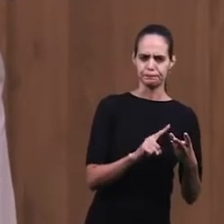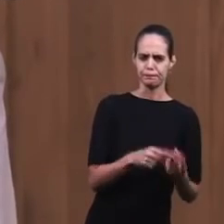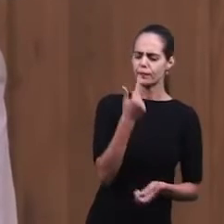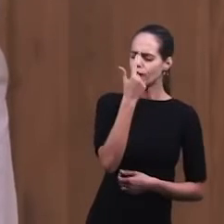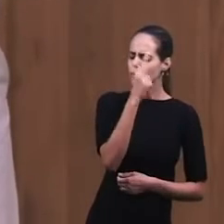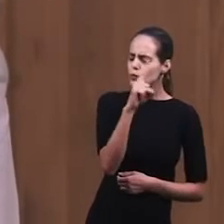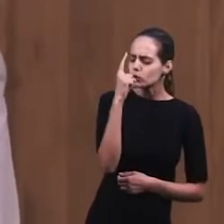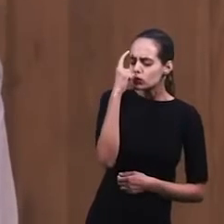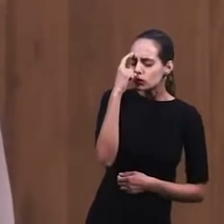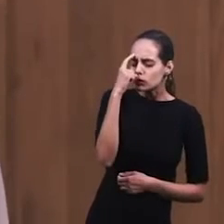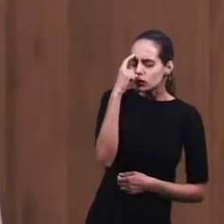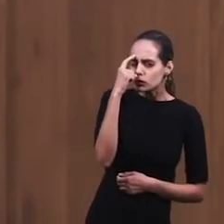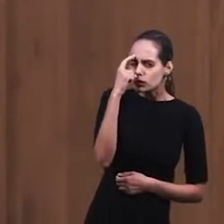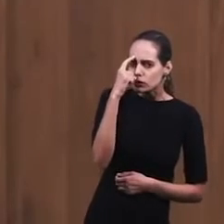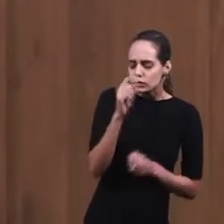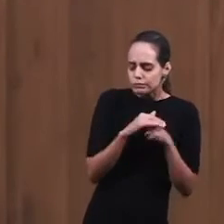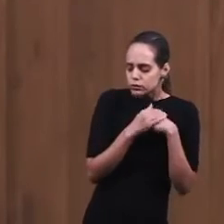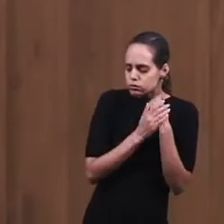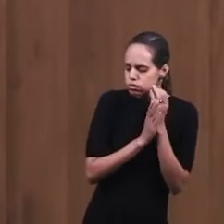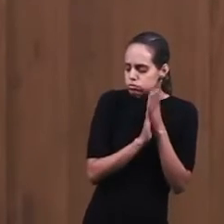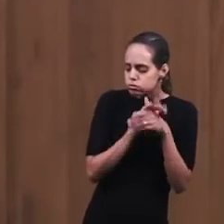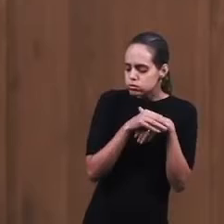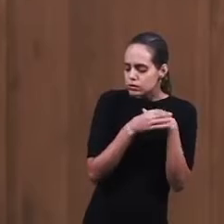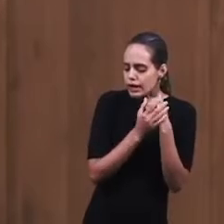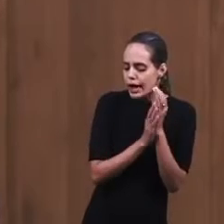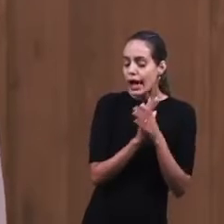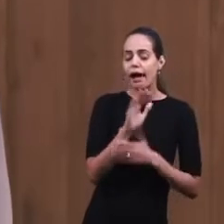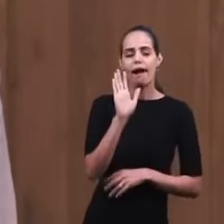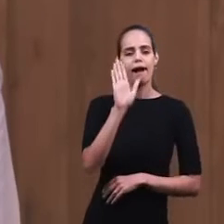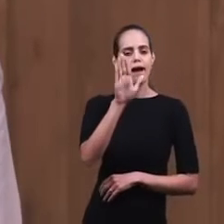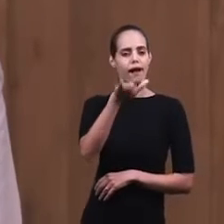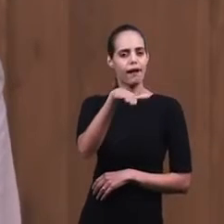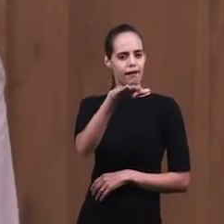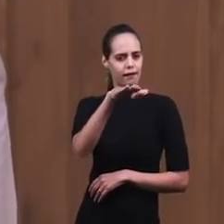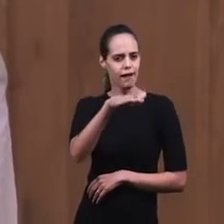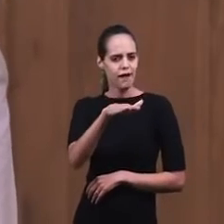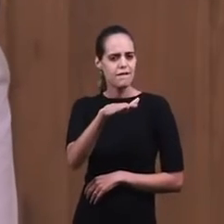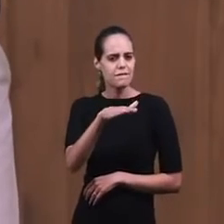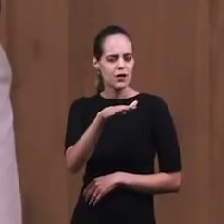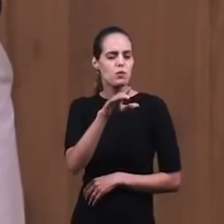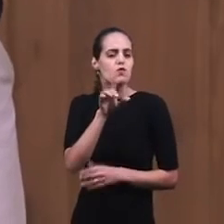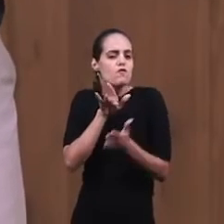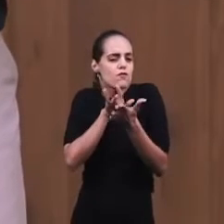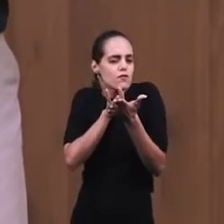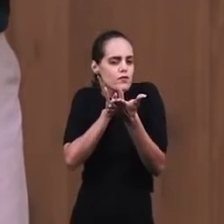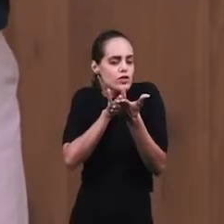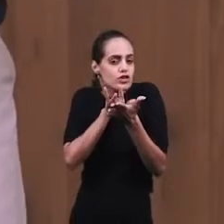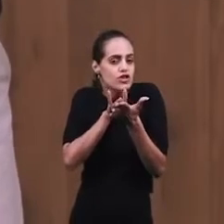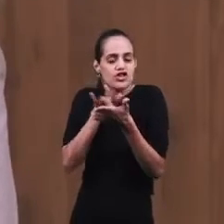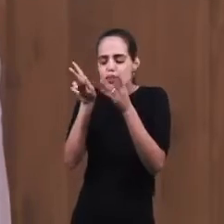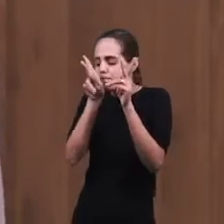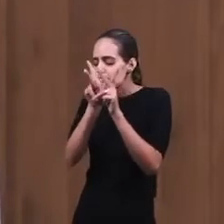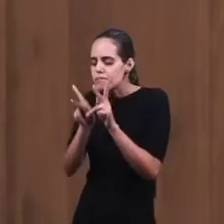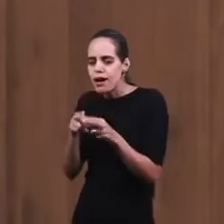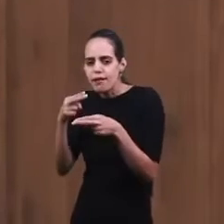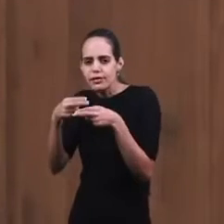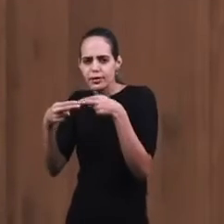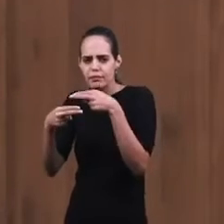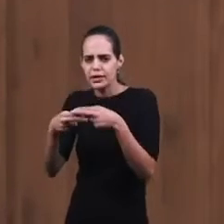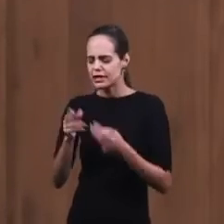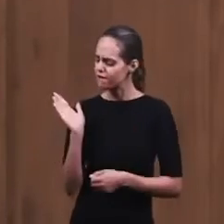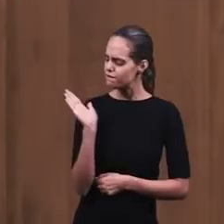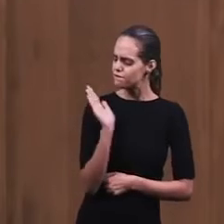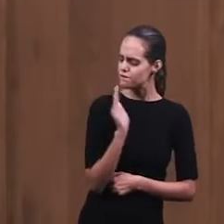Now they want to make an alliance of peace with Nehemiah. And they said, Nehemiah, come with us, come meet with